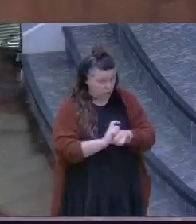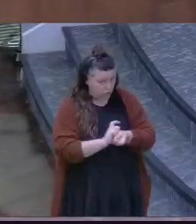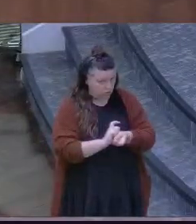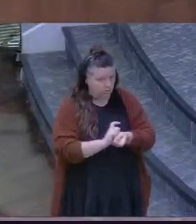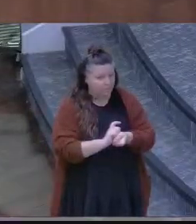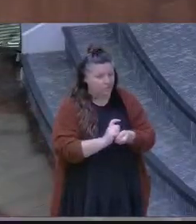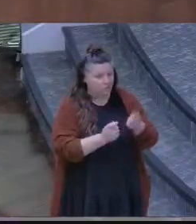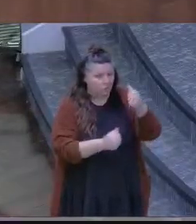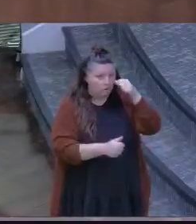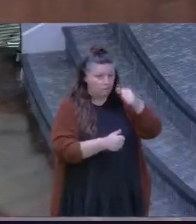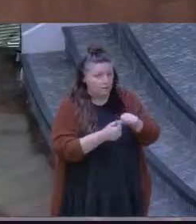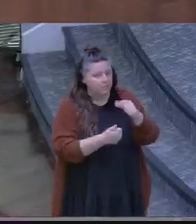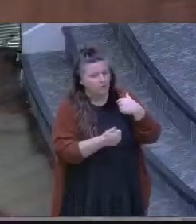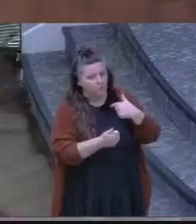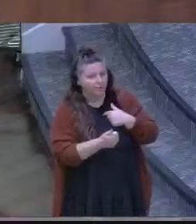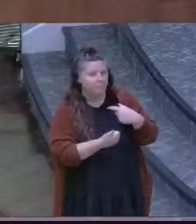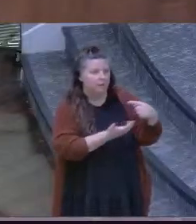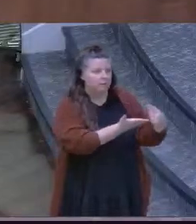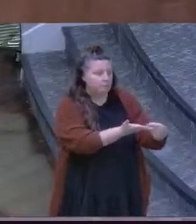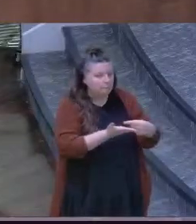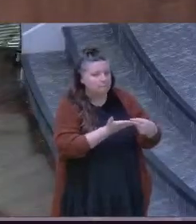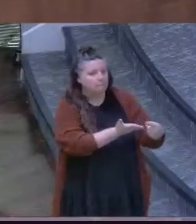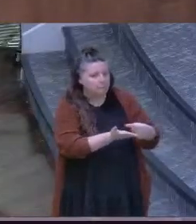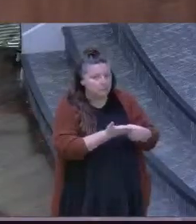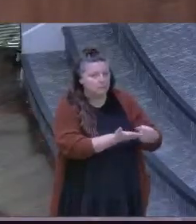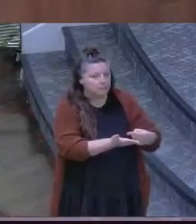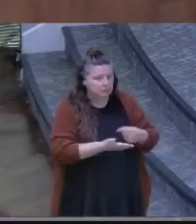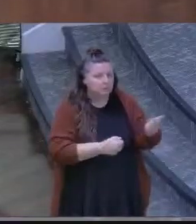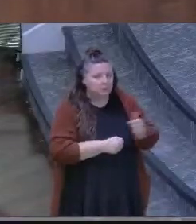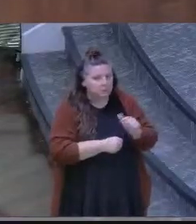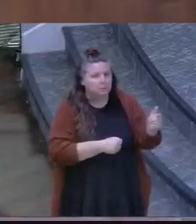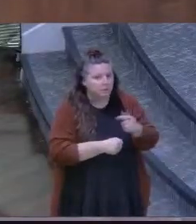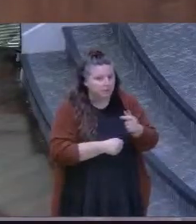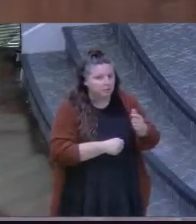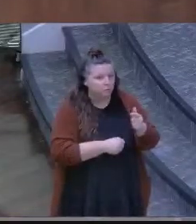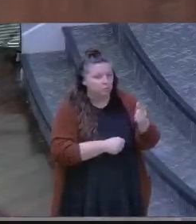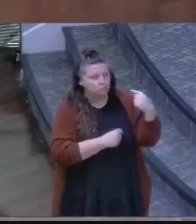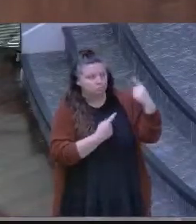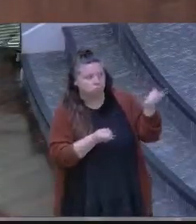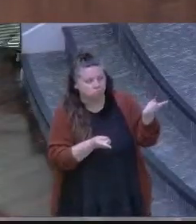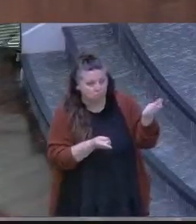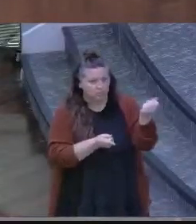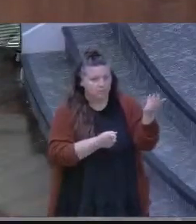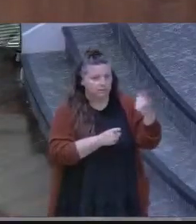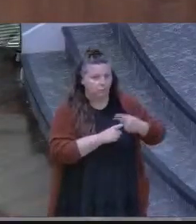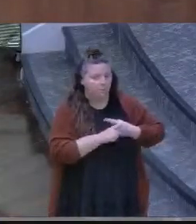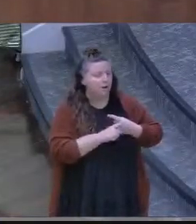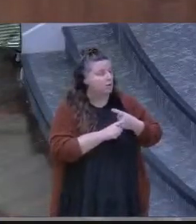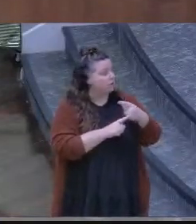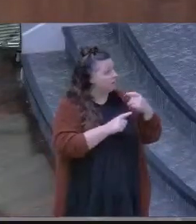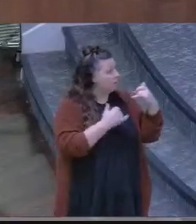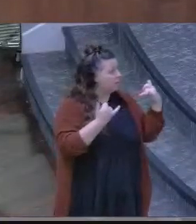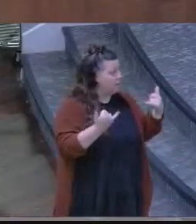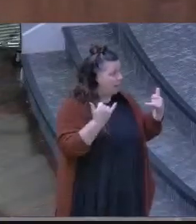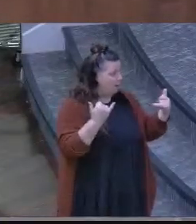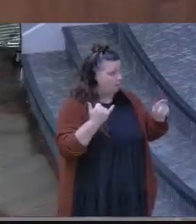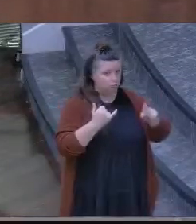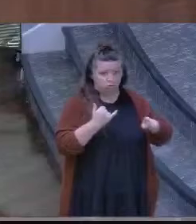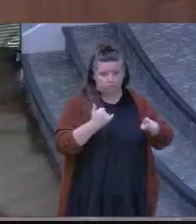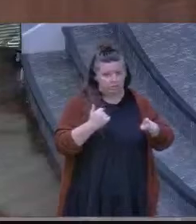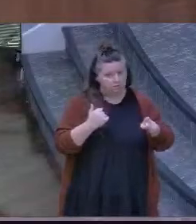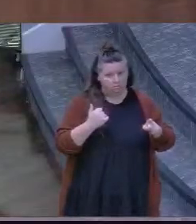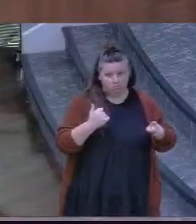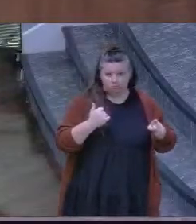forth with these revisions for several months now. So at this point, we should be on solid ground with